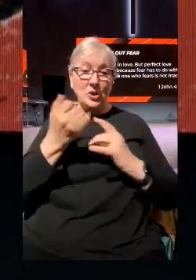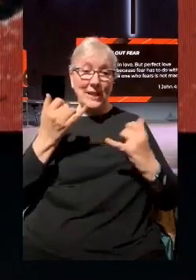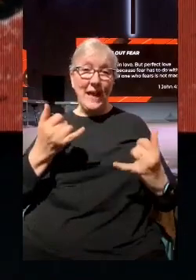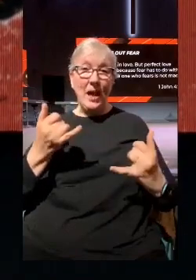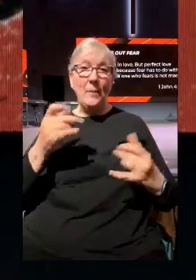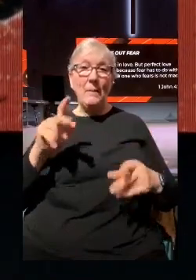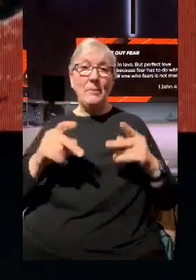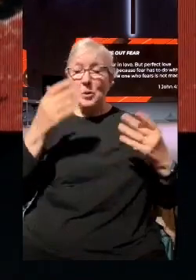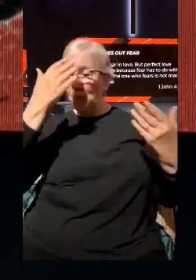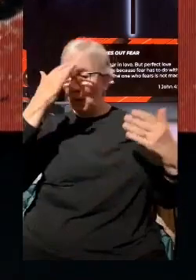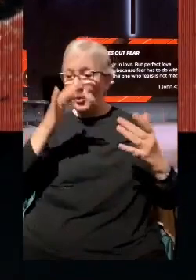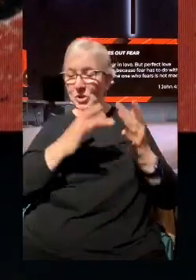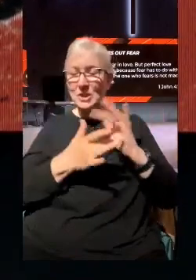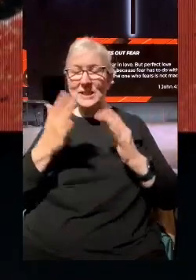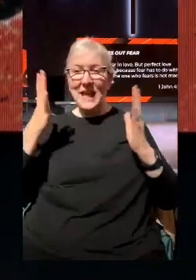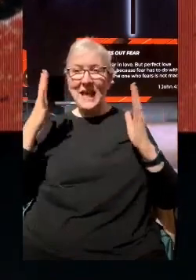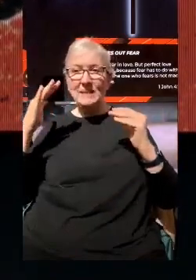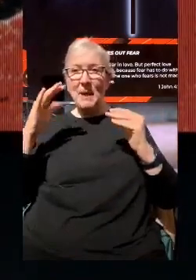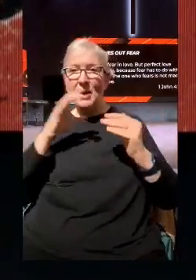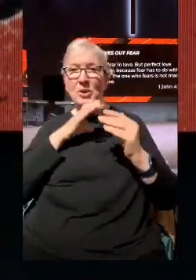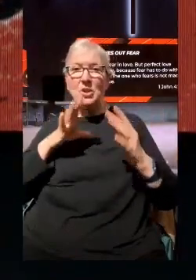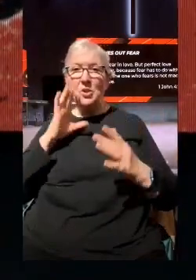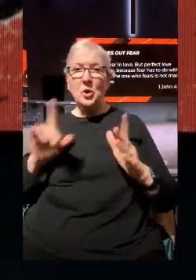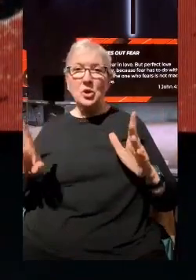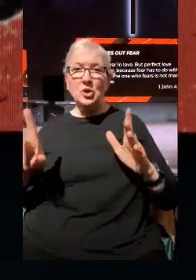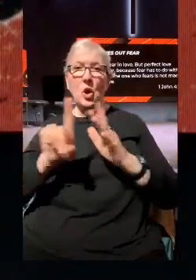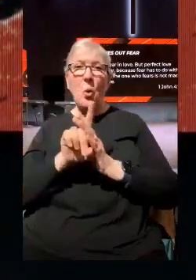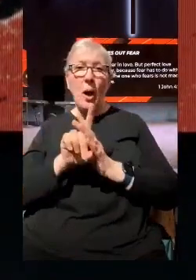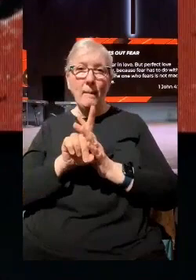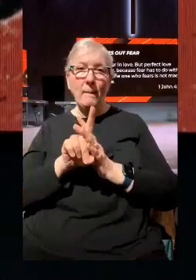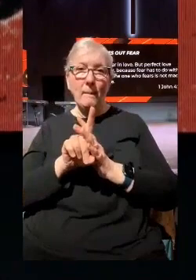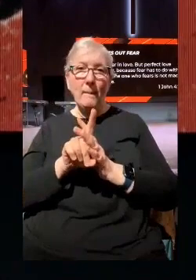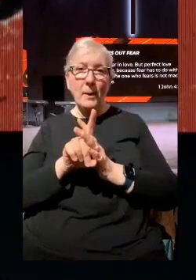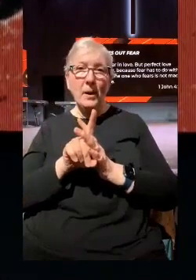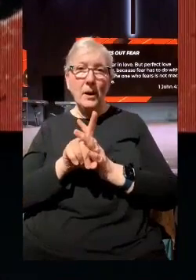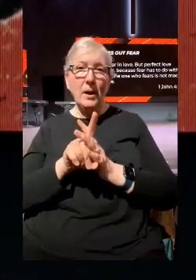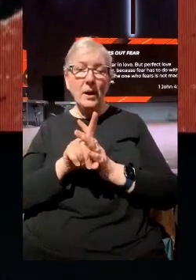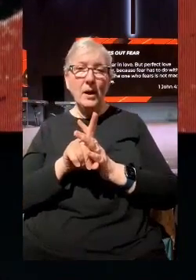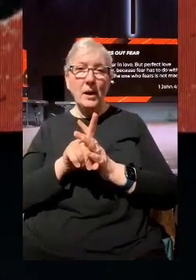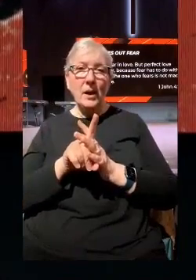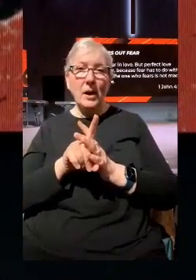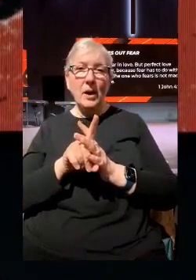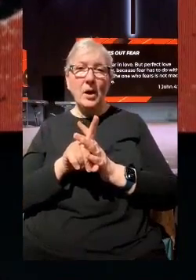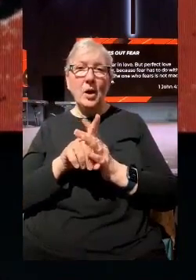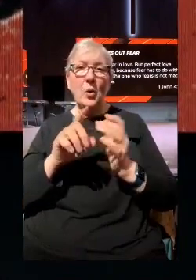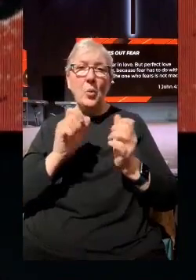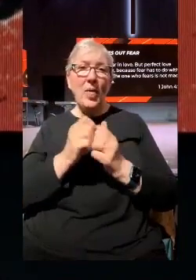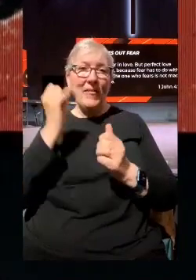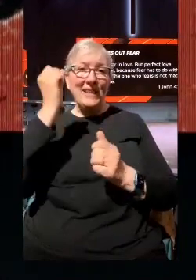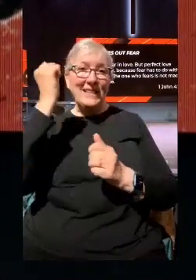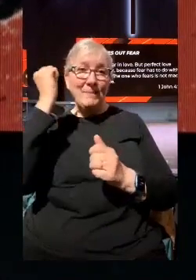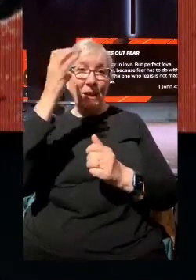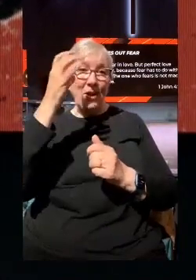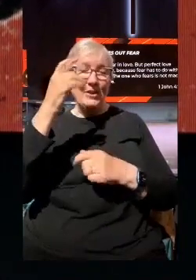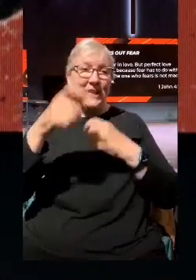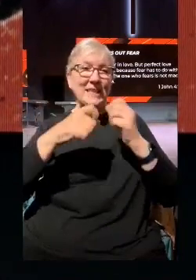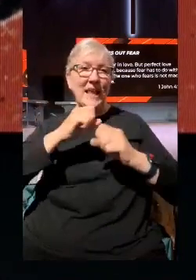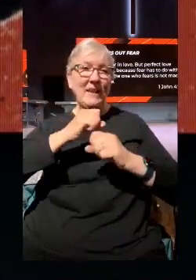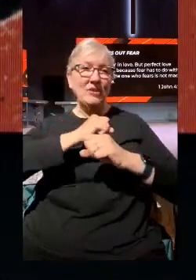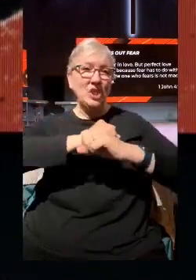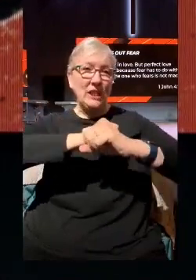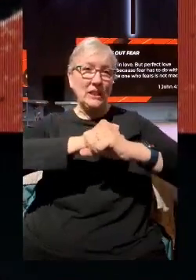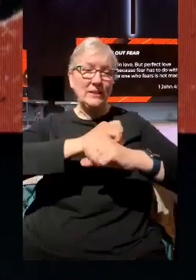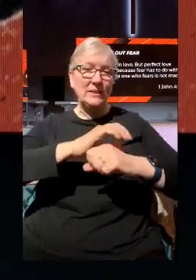often expect Christians to show up on the scene with spears instead of with shields fashioned out of God's